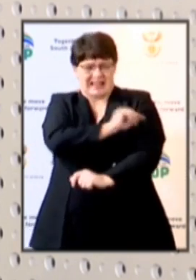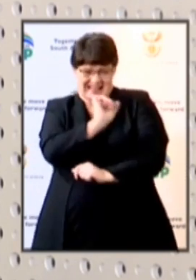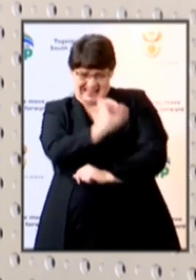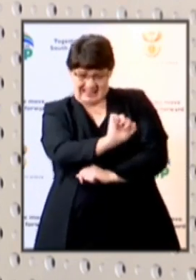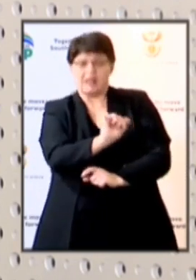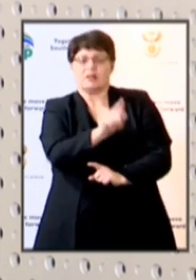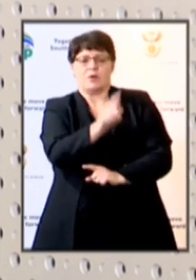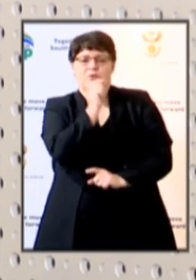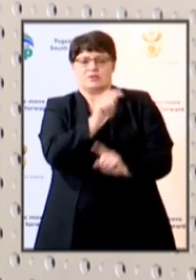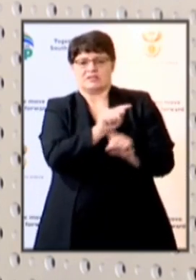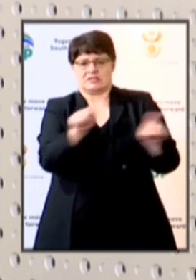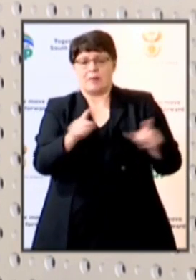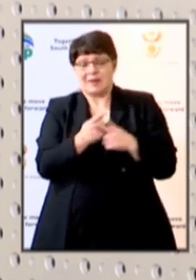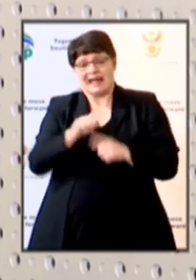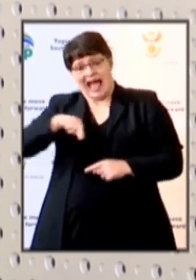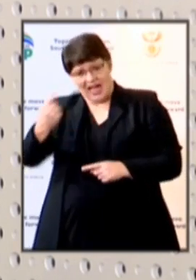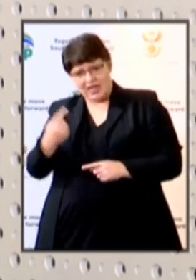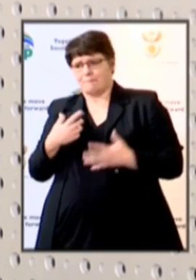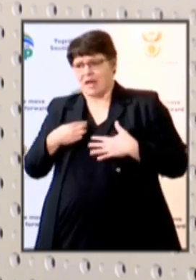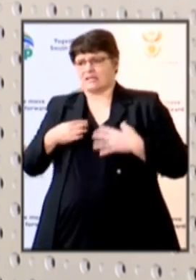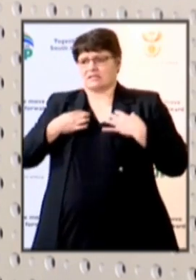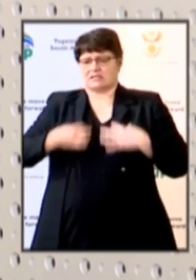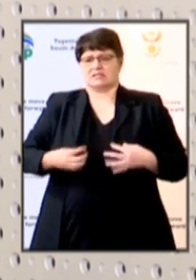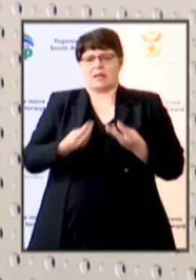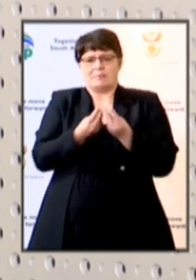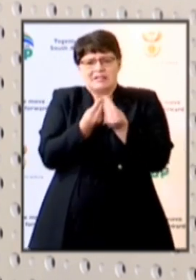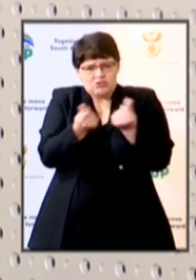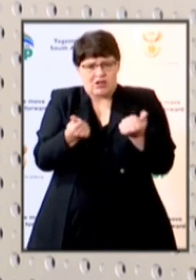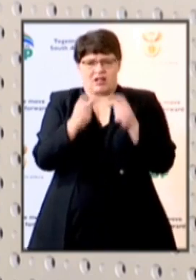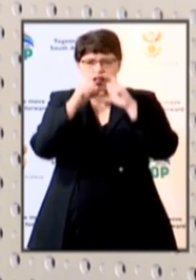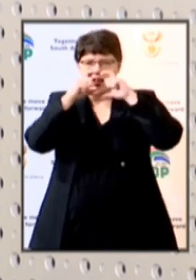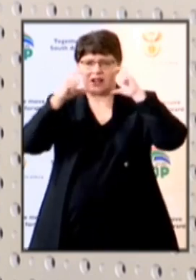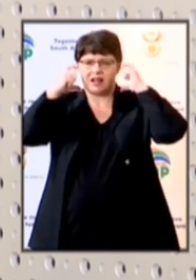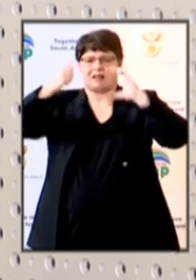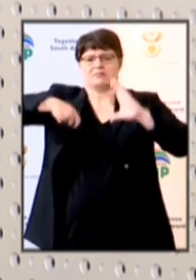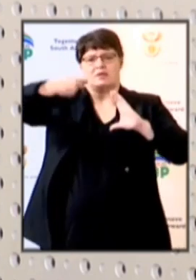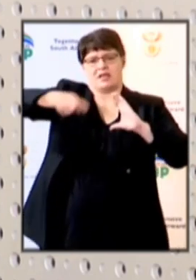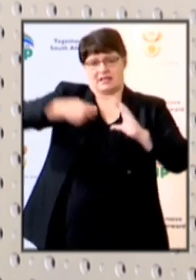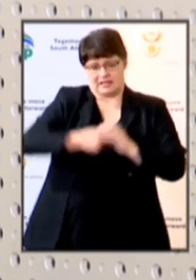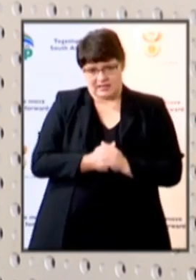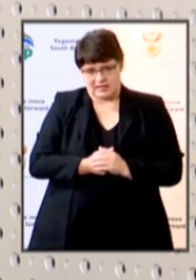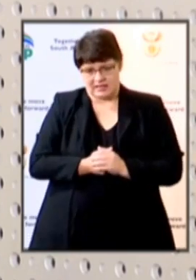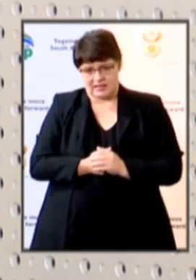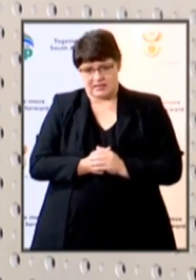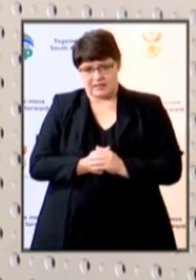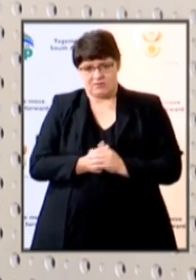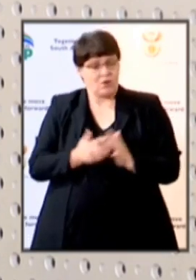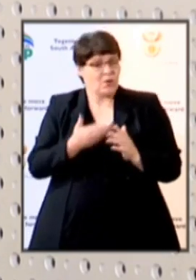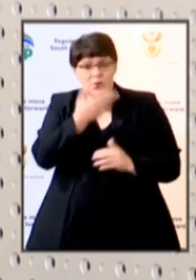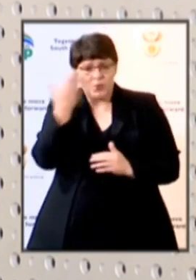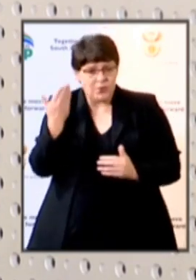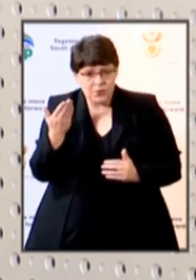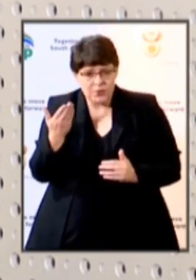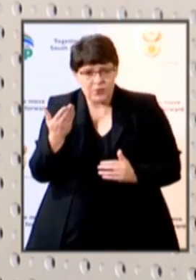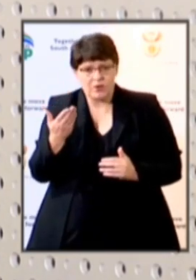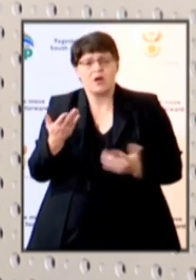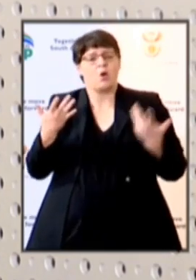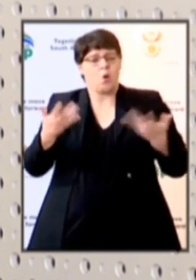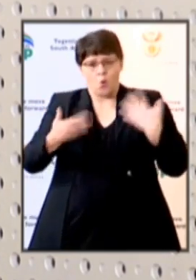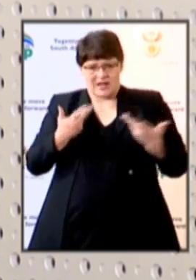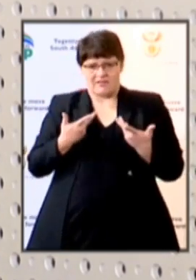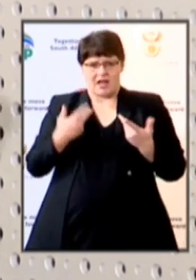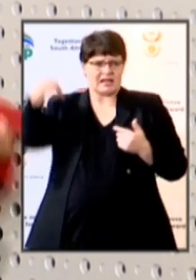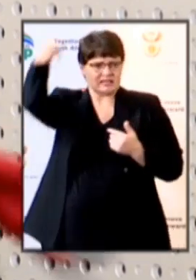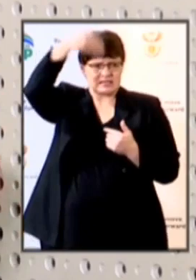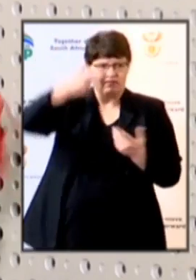of us, a cloth mask. Homemade, bought. If you don't have, you put whatever you have.